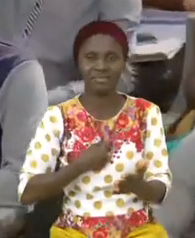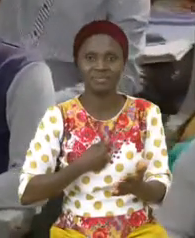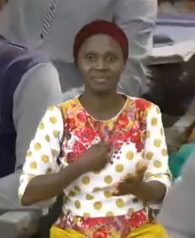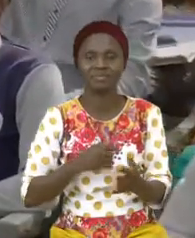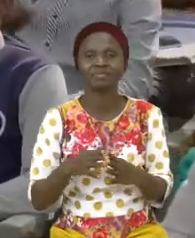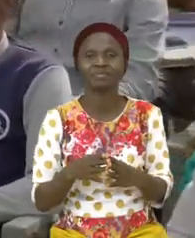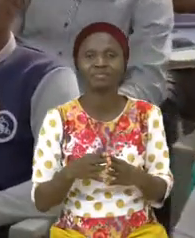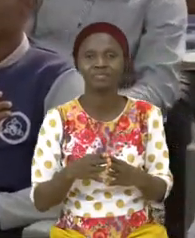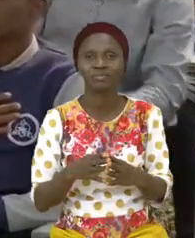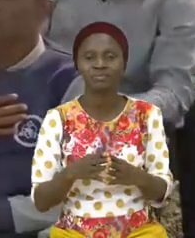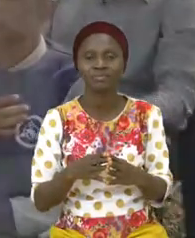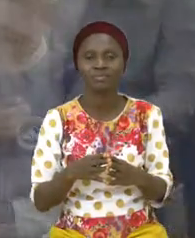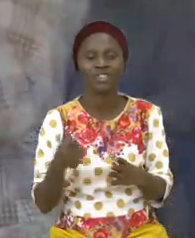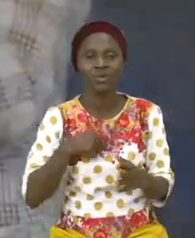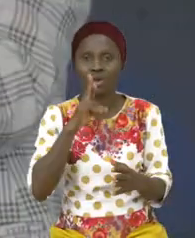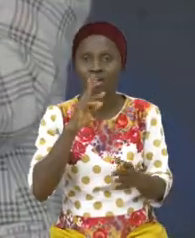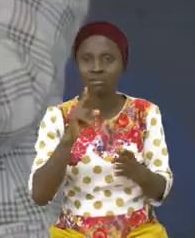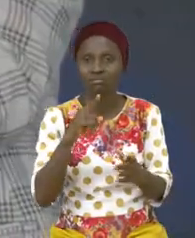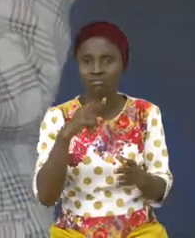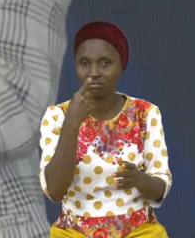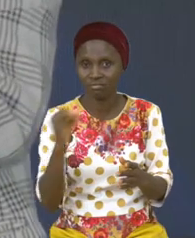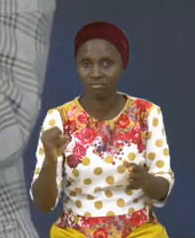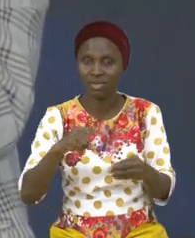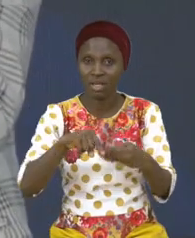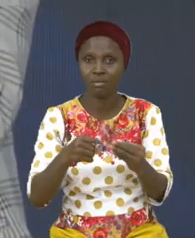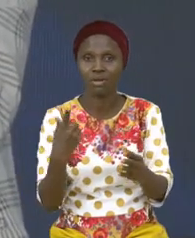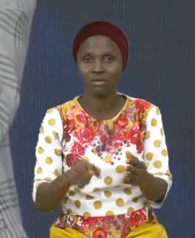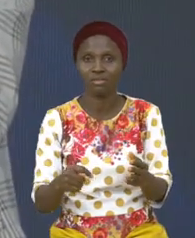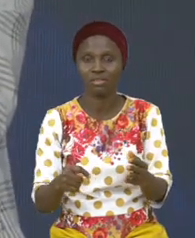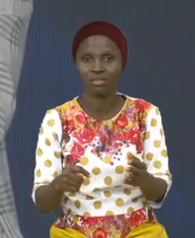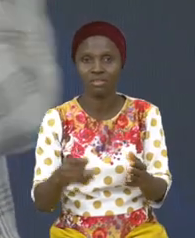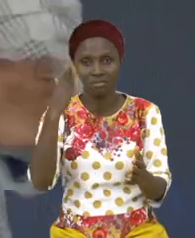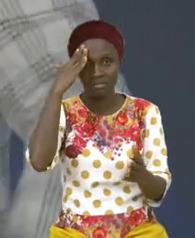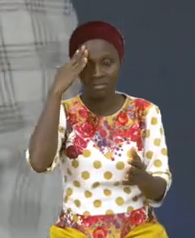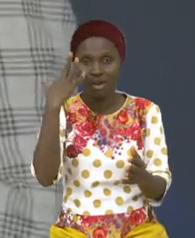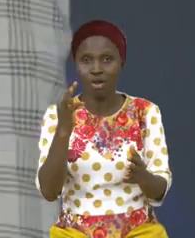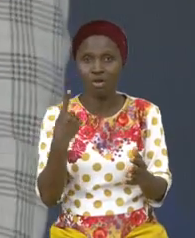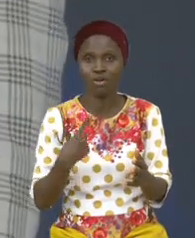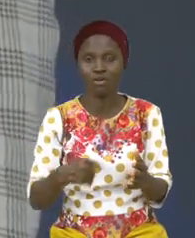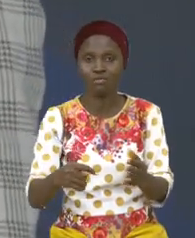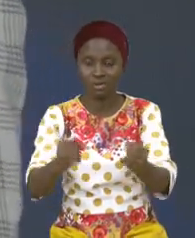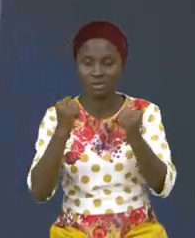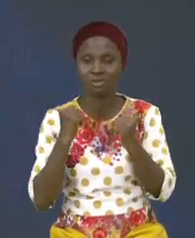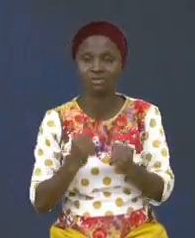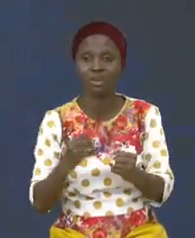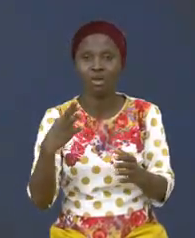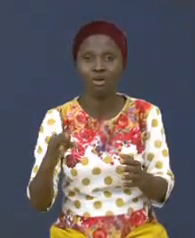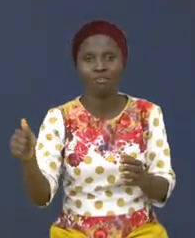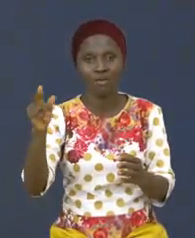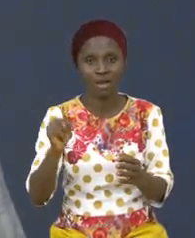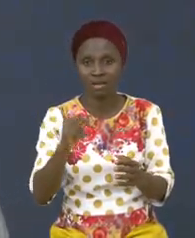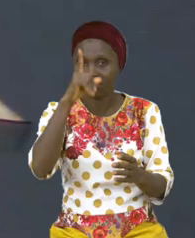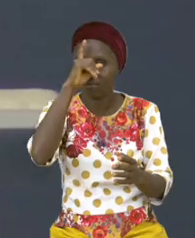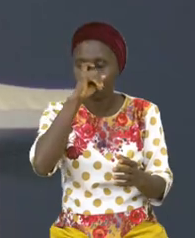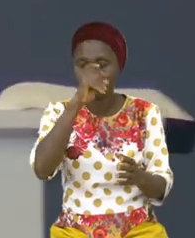If we're talking about the realization of the strength of an eagle. Let's start